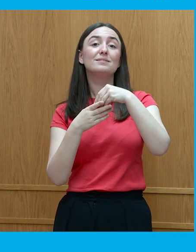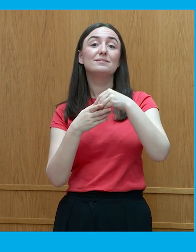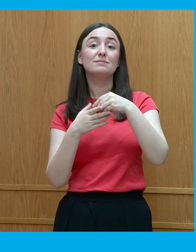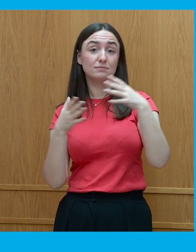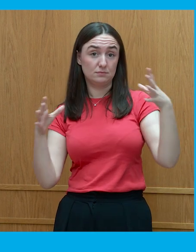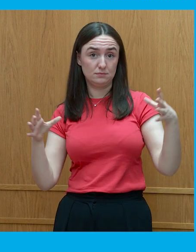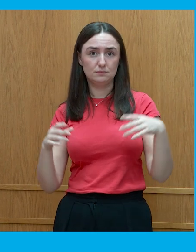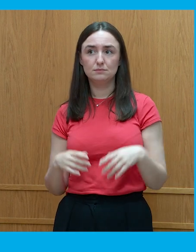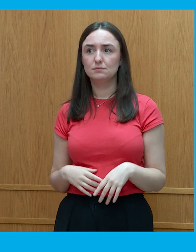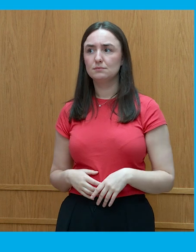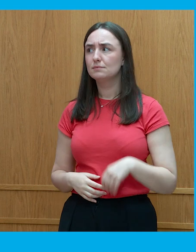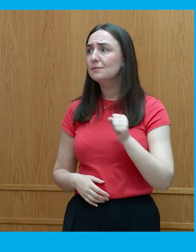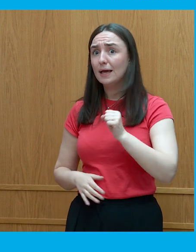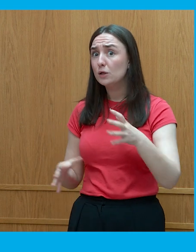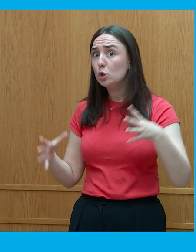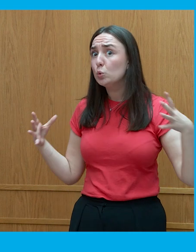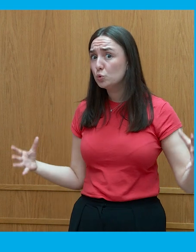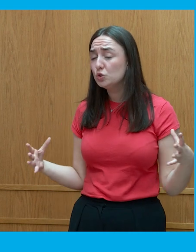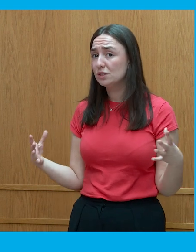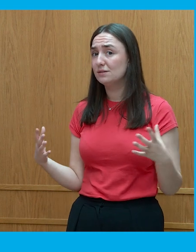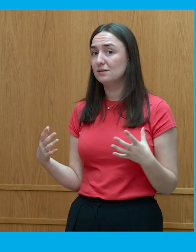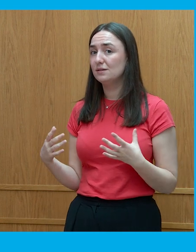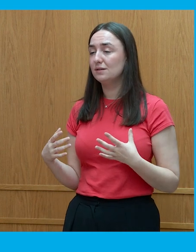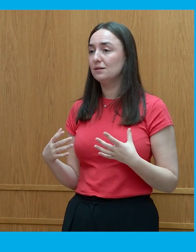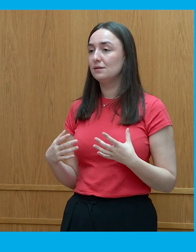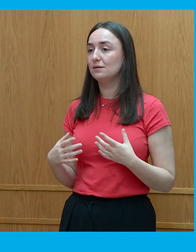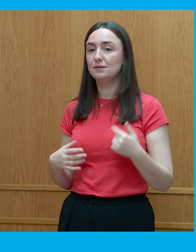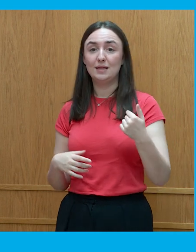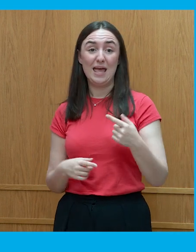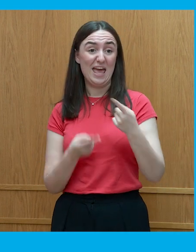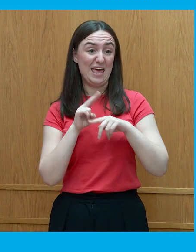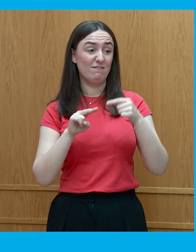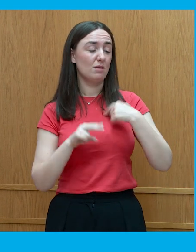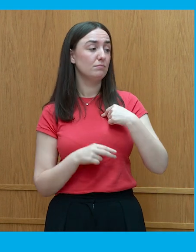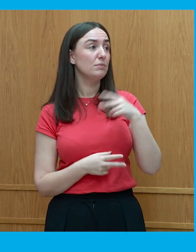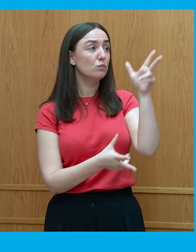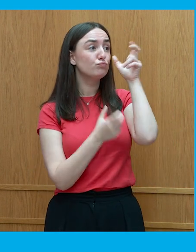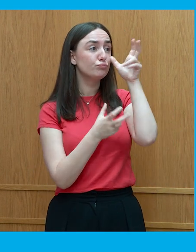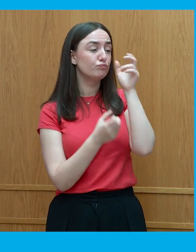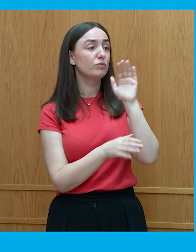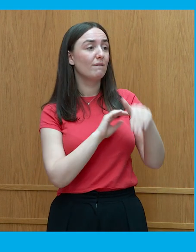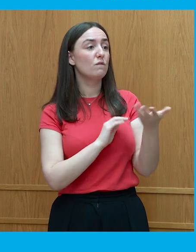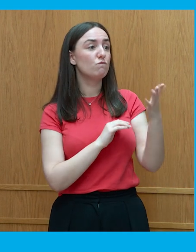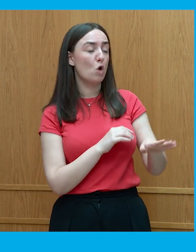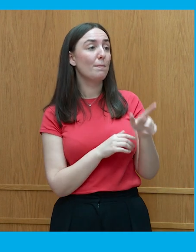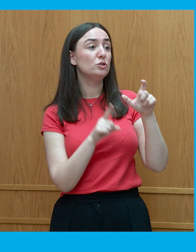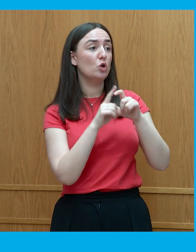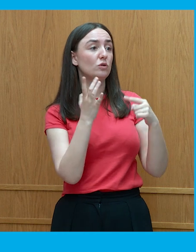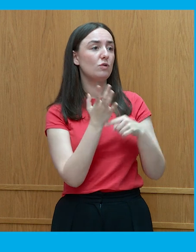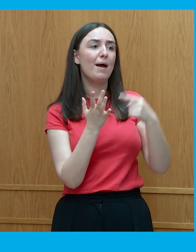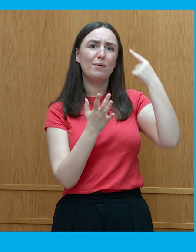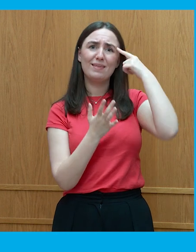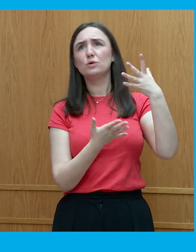It's huge. I mean, if I only listened to Donald Trump, I would think that this is nothing but a conversation about